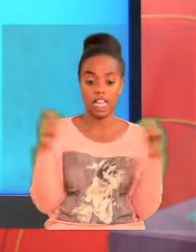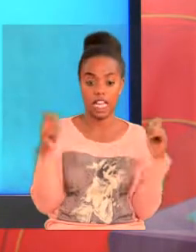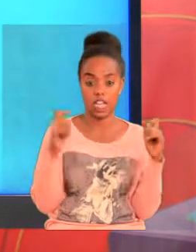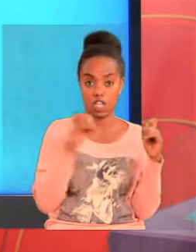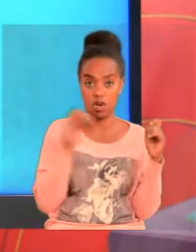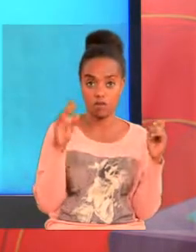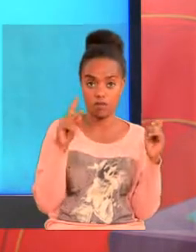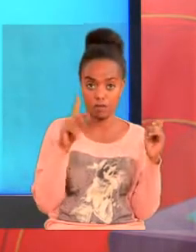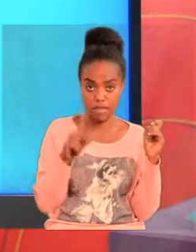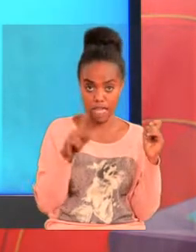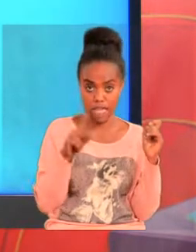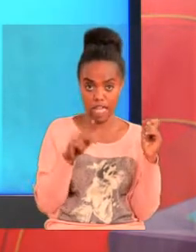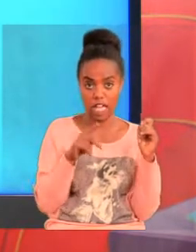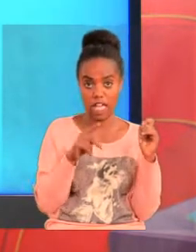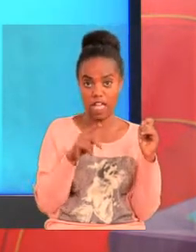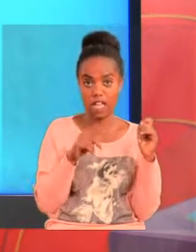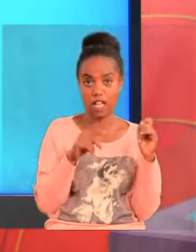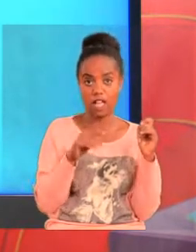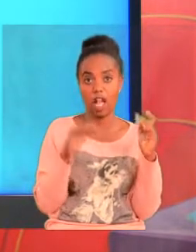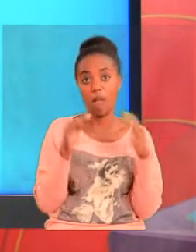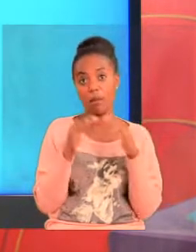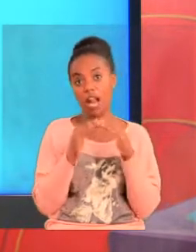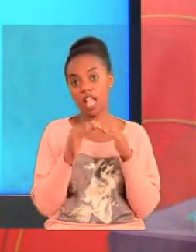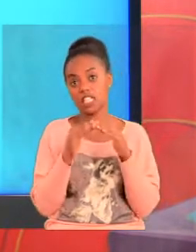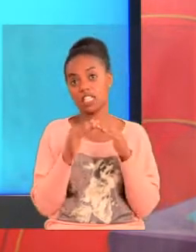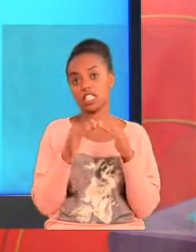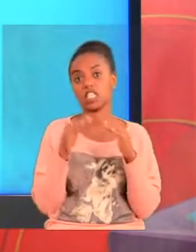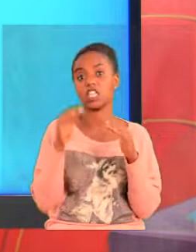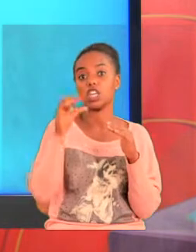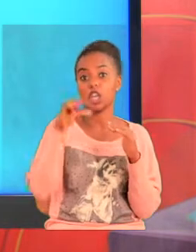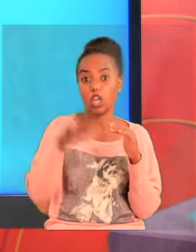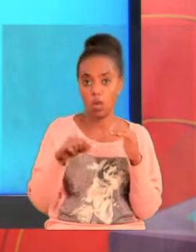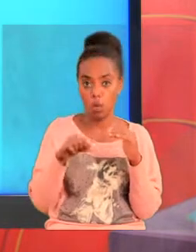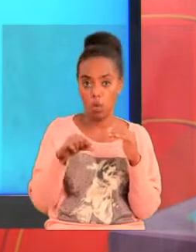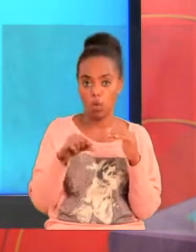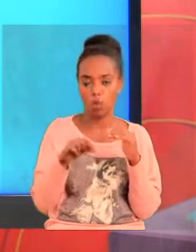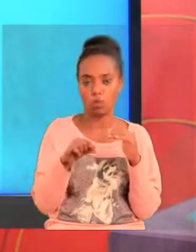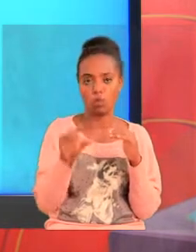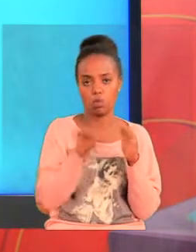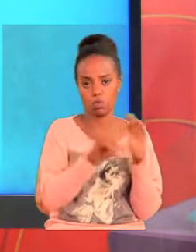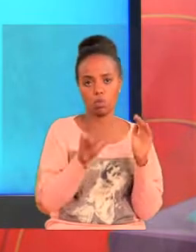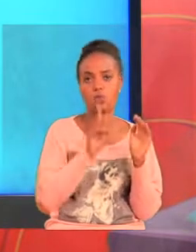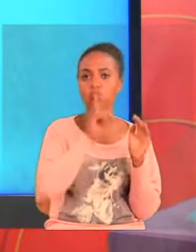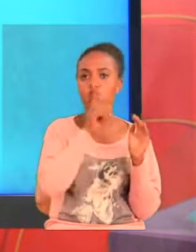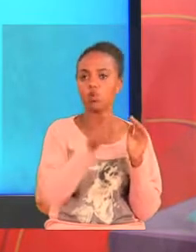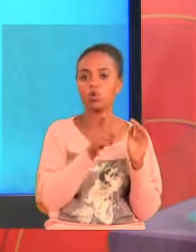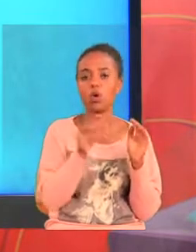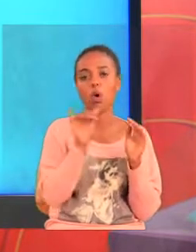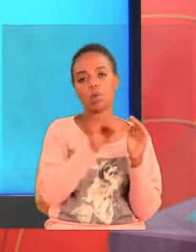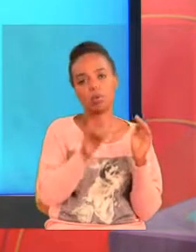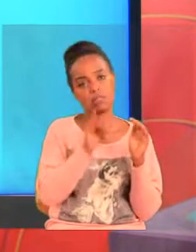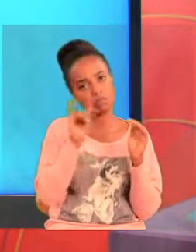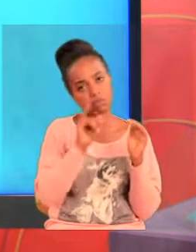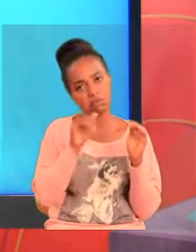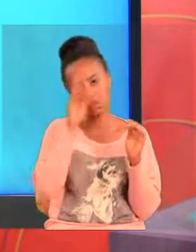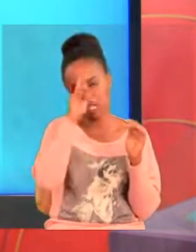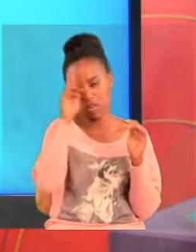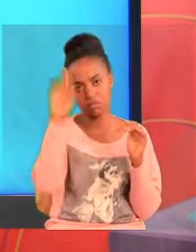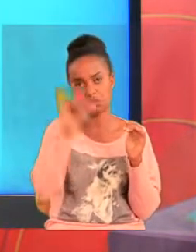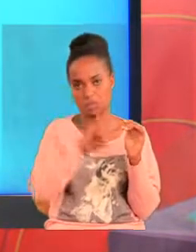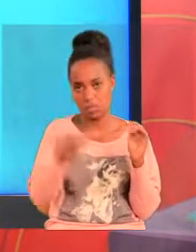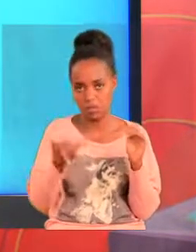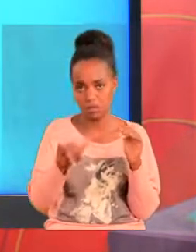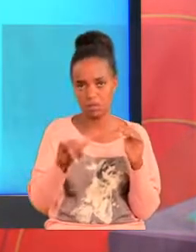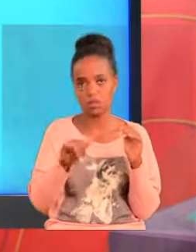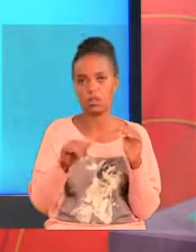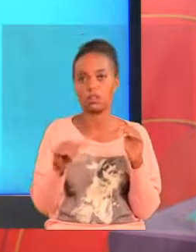Negation of P implies Q. This also true with the same reason. It's a premise. Q,